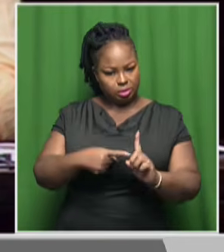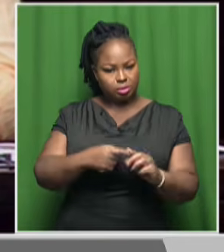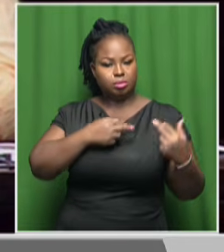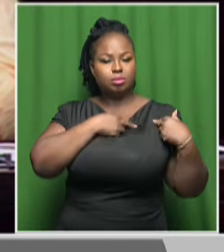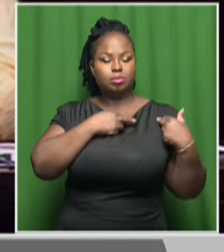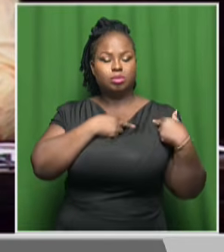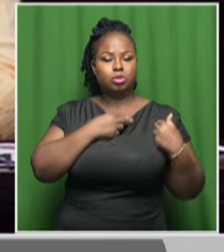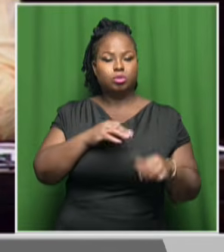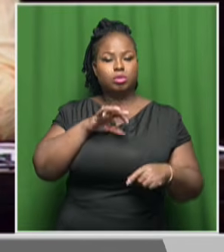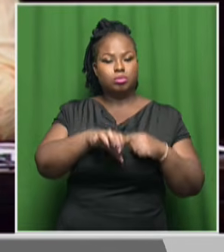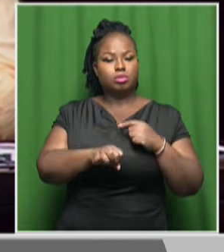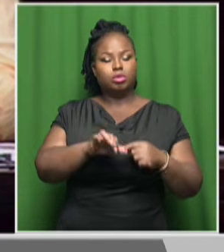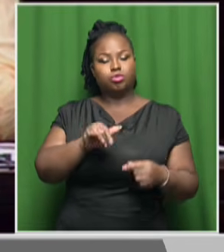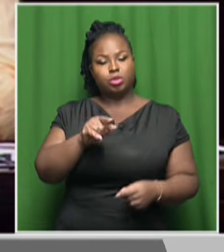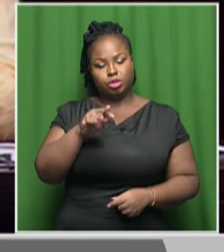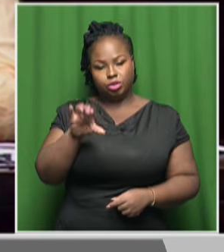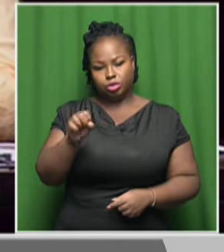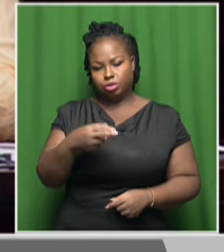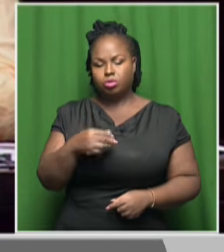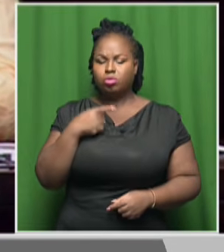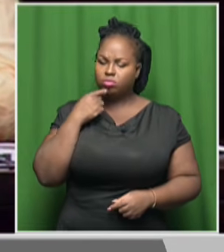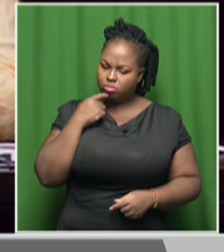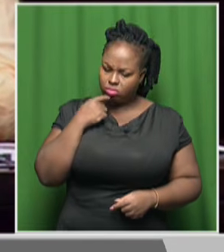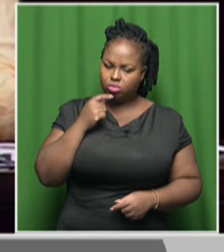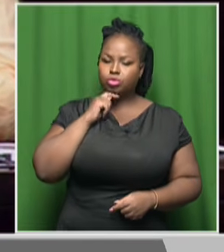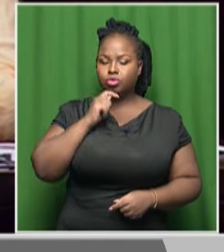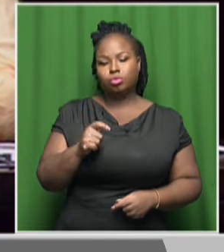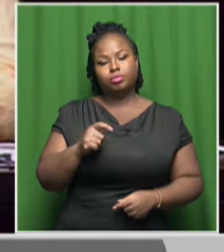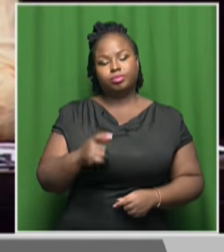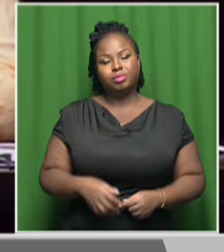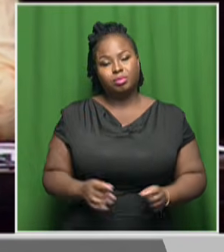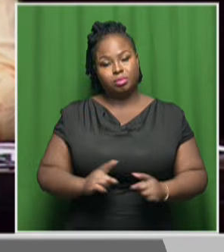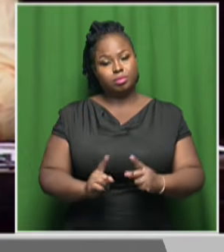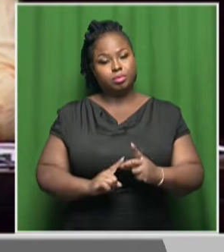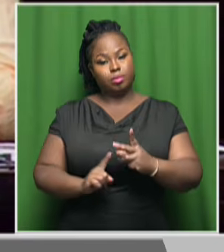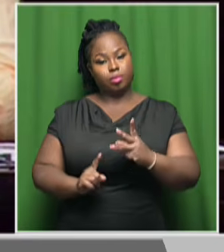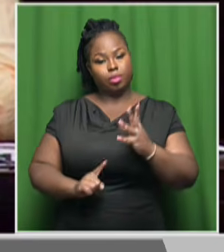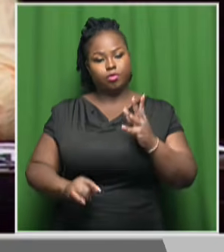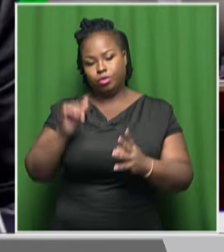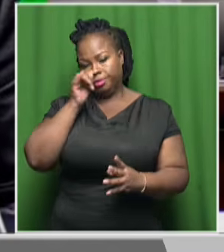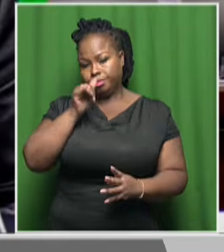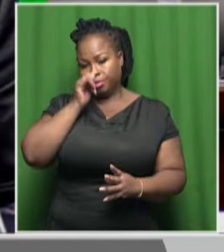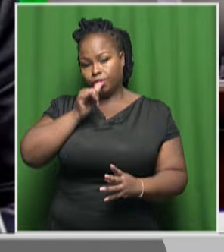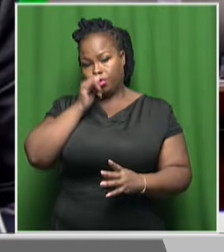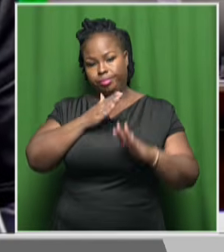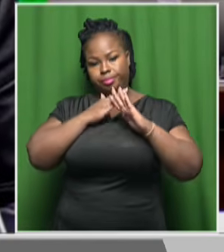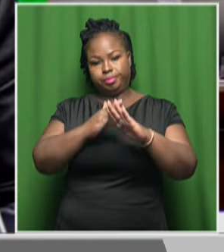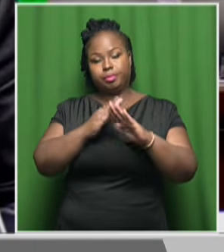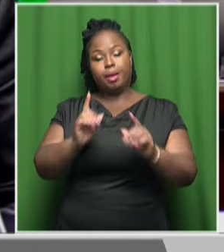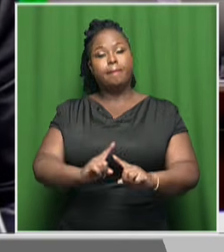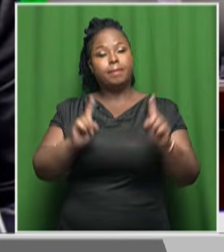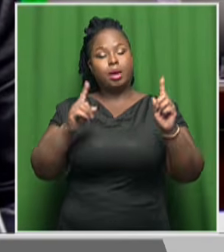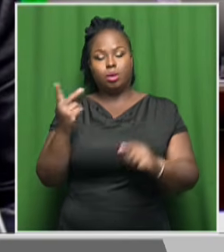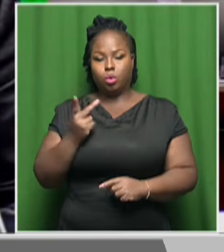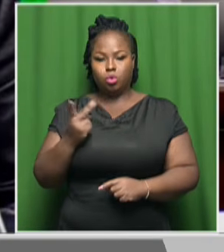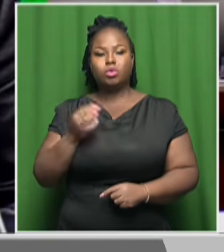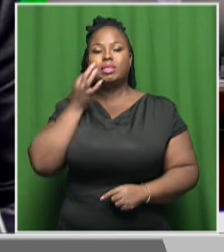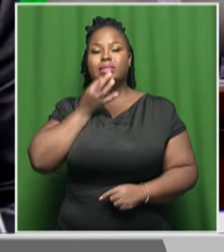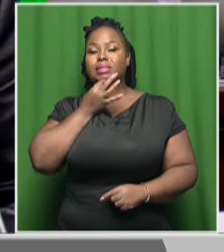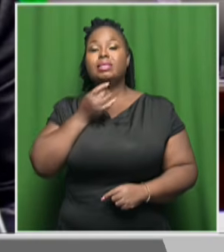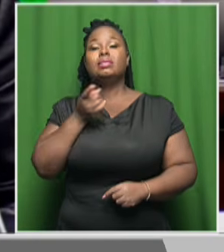down Radovan Krejcir. Yeah. So he has been in different spaces when it comes to crime combating, but he has also been alleged to be